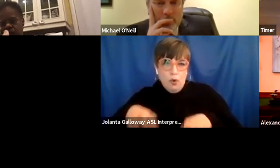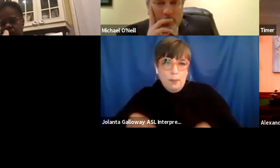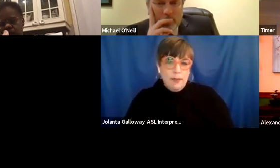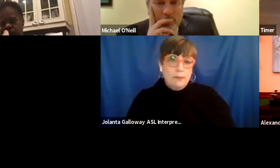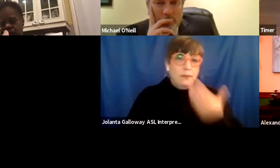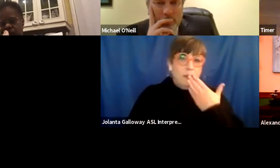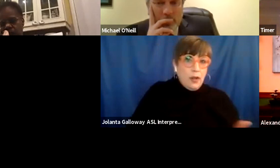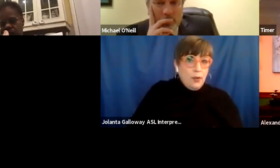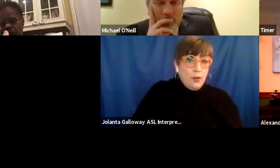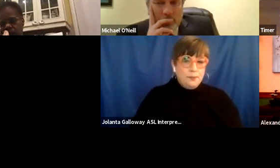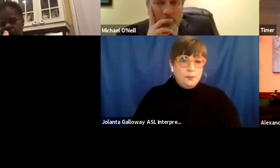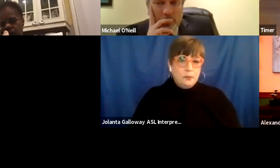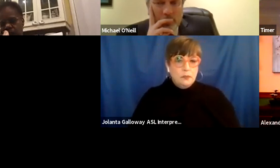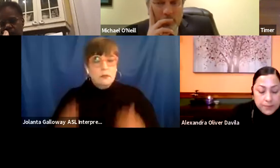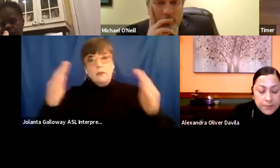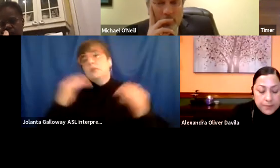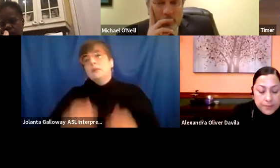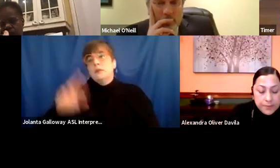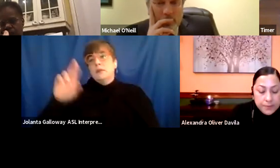Thank you. Our next speaker is Roxy Harvey.